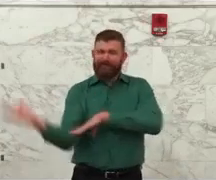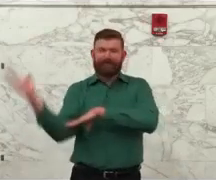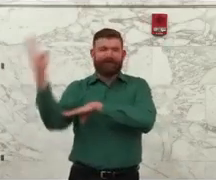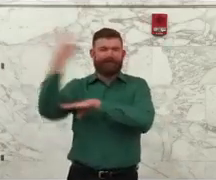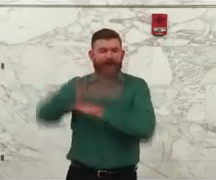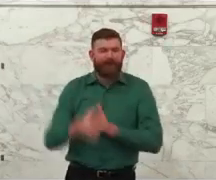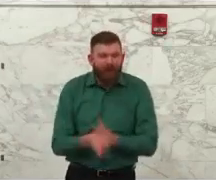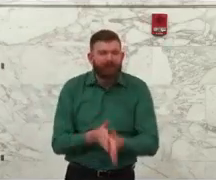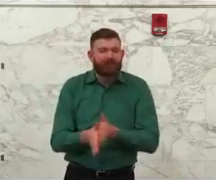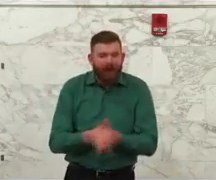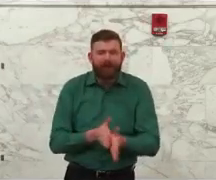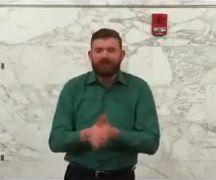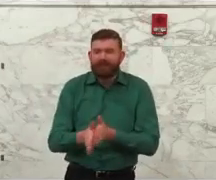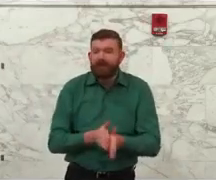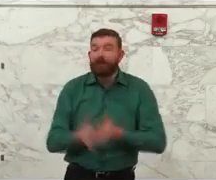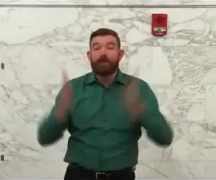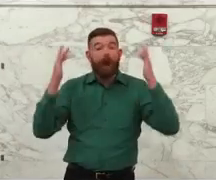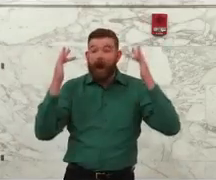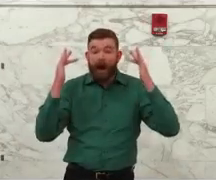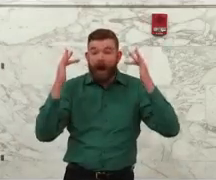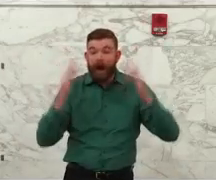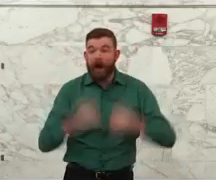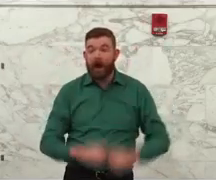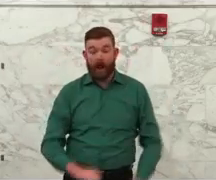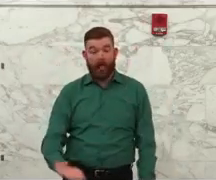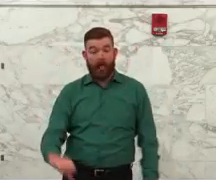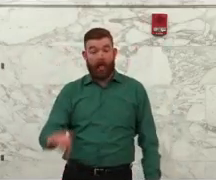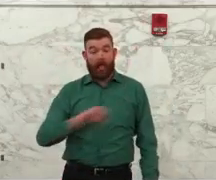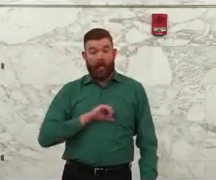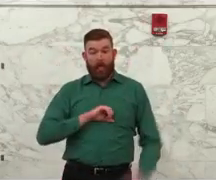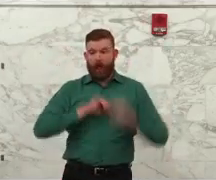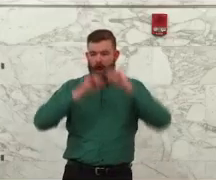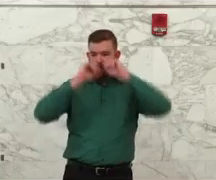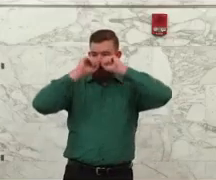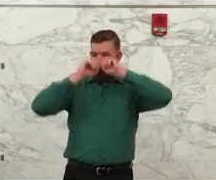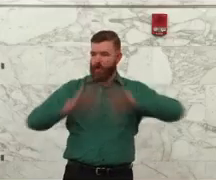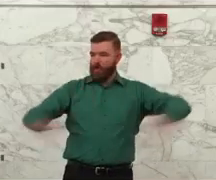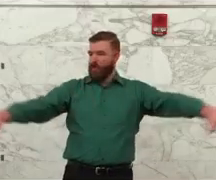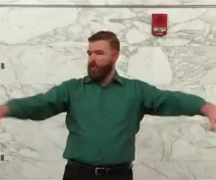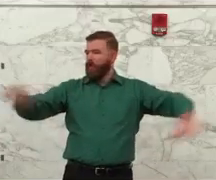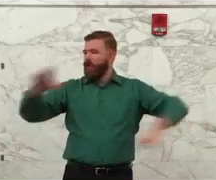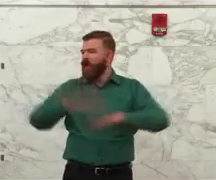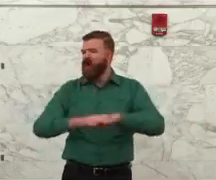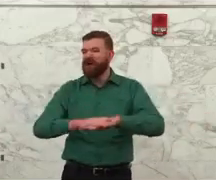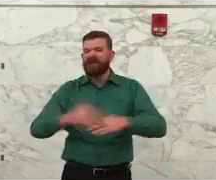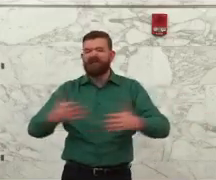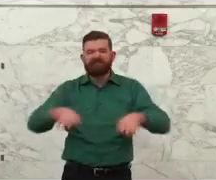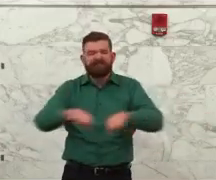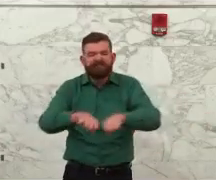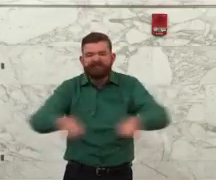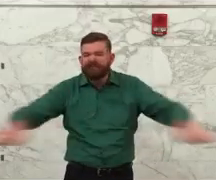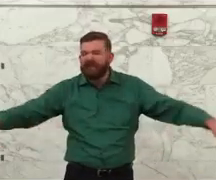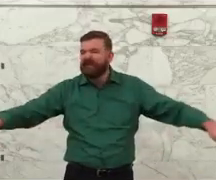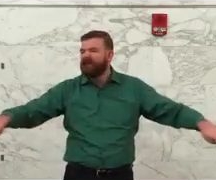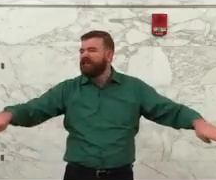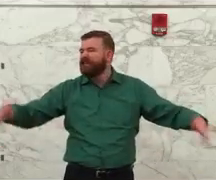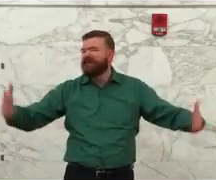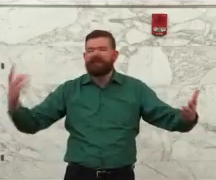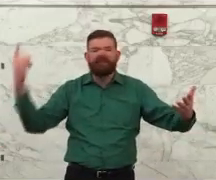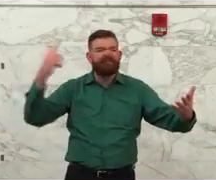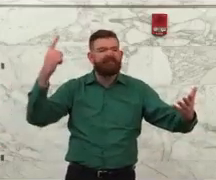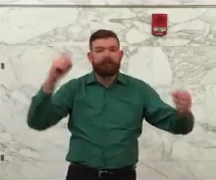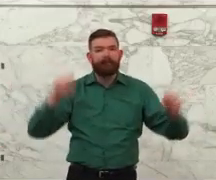stay on inanimate objects from 3 to 5 hours to 3 to 5 days. So the minute I leave these